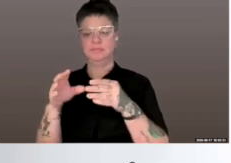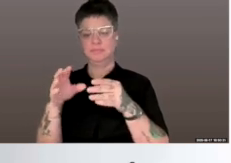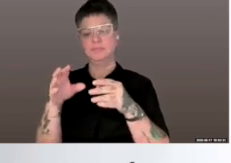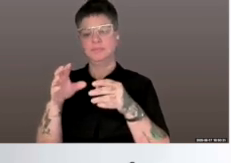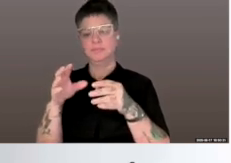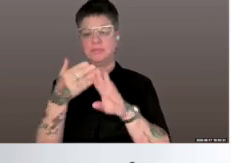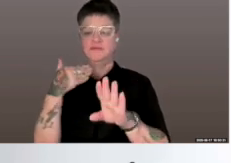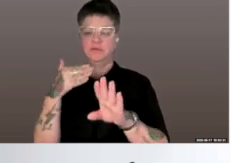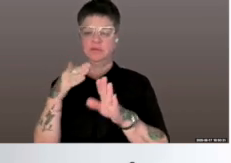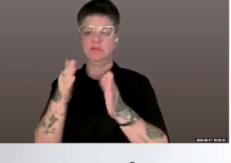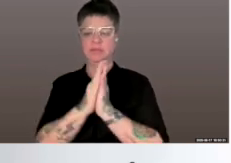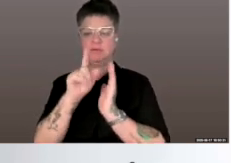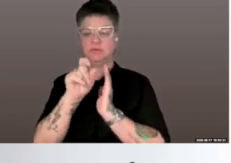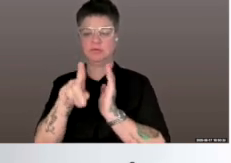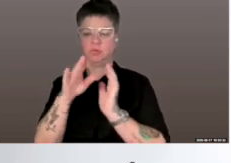to